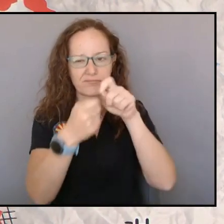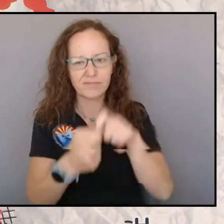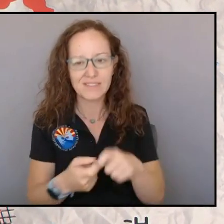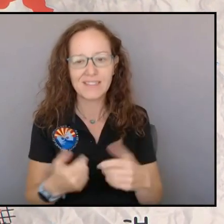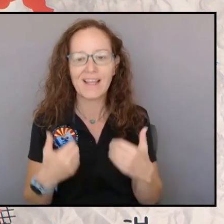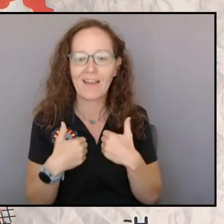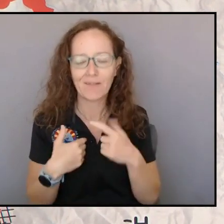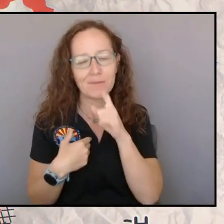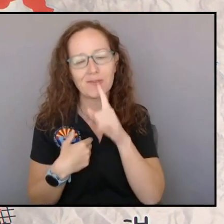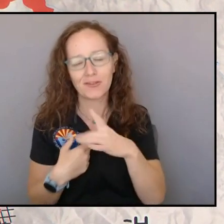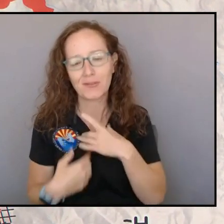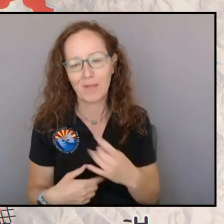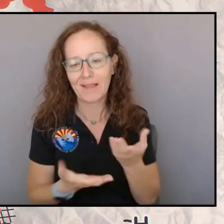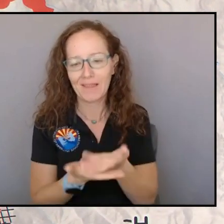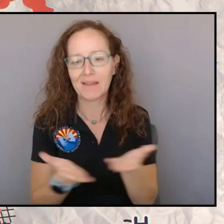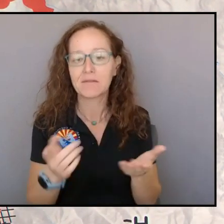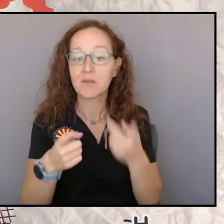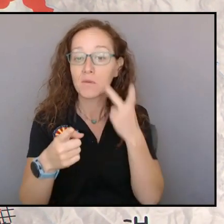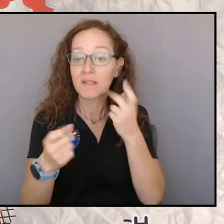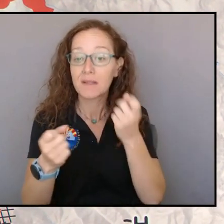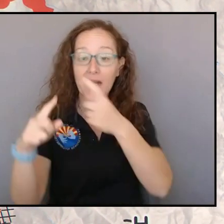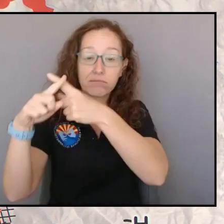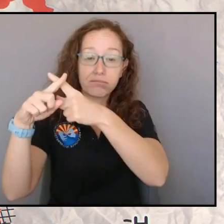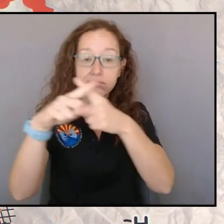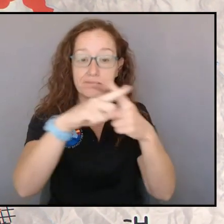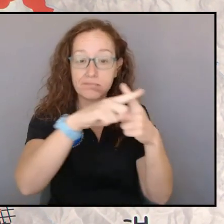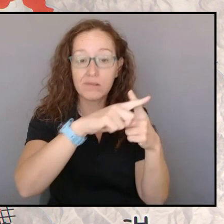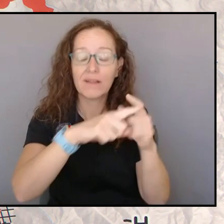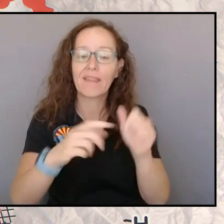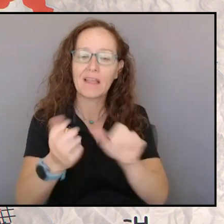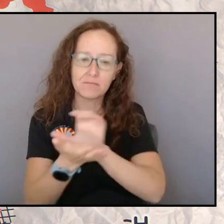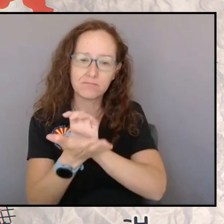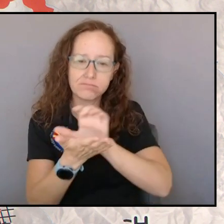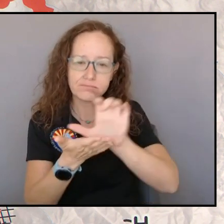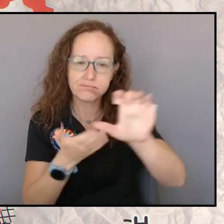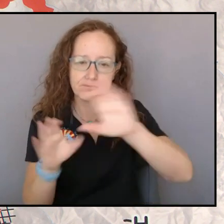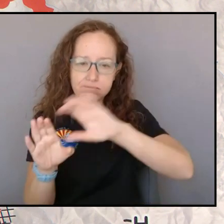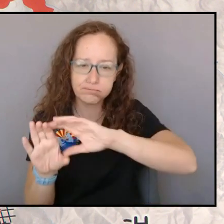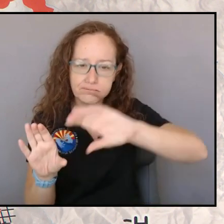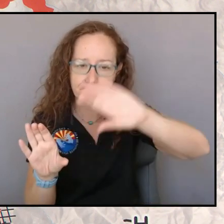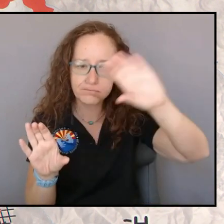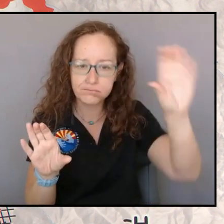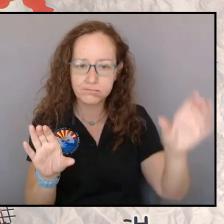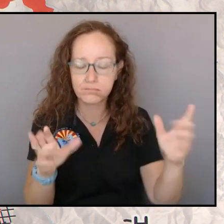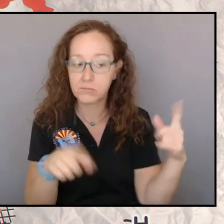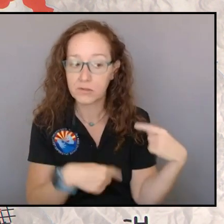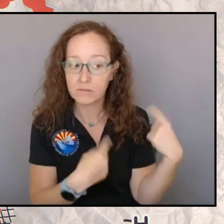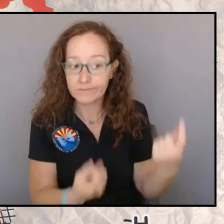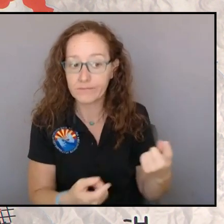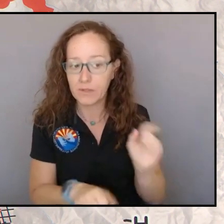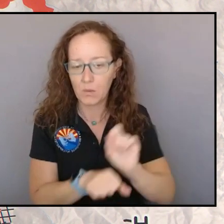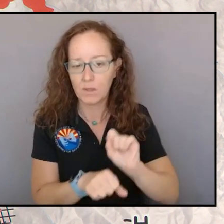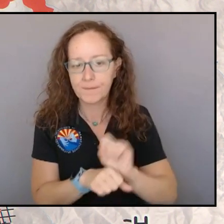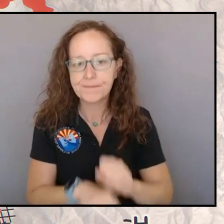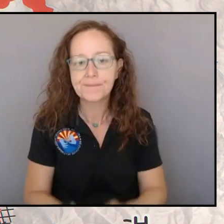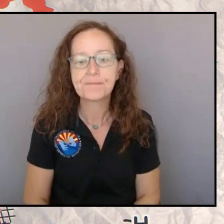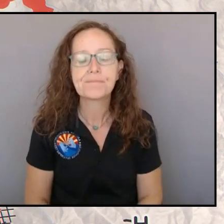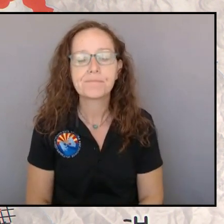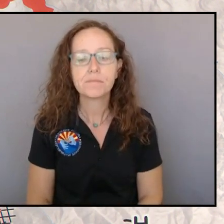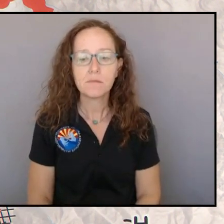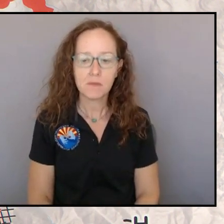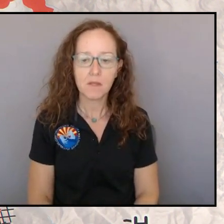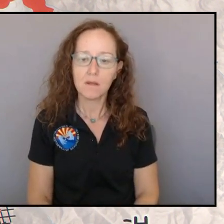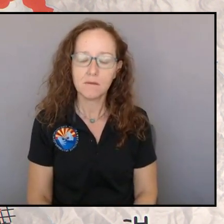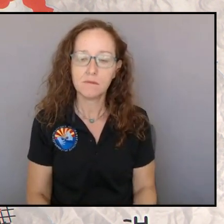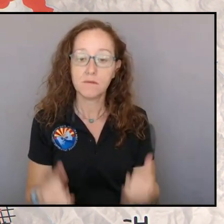lot of these X's. That's all dozer line that was pushed in throughout the duration of the fire. What we'll do is once